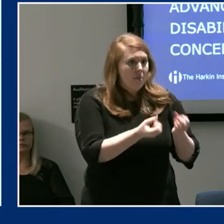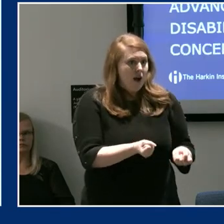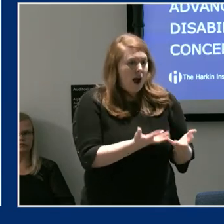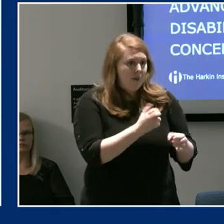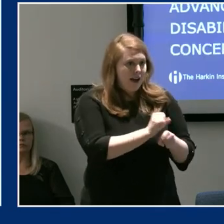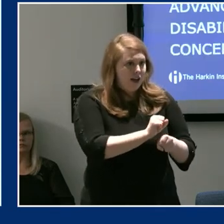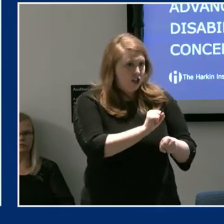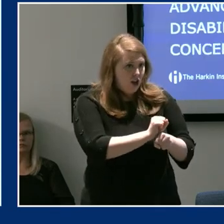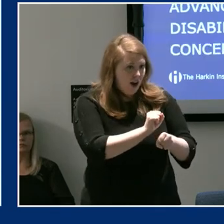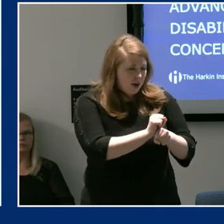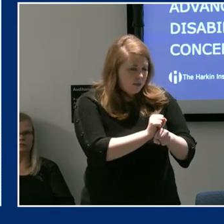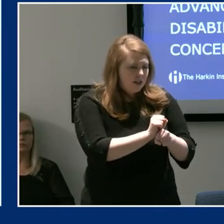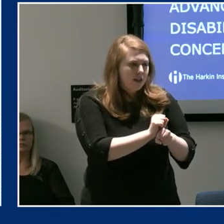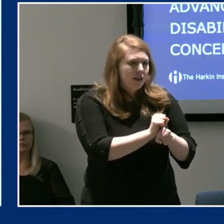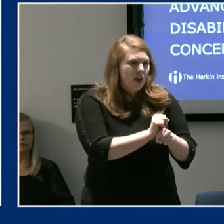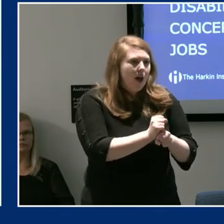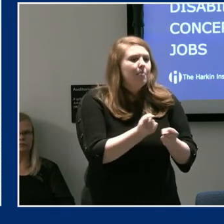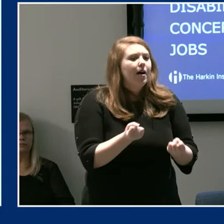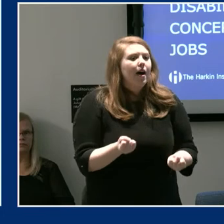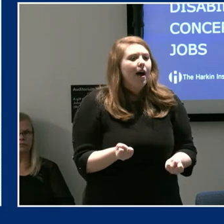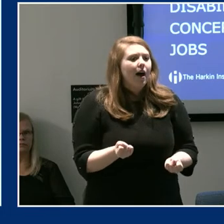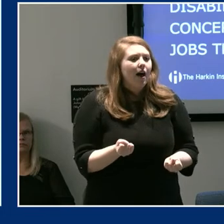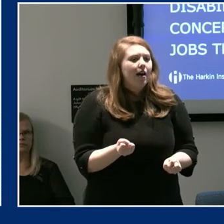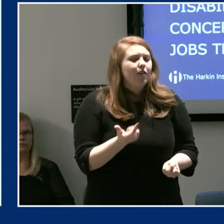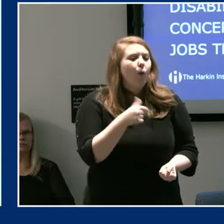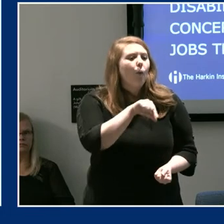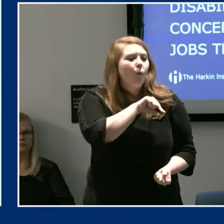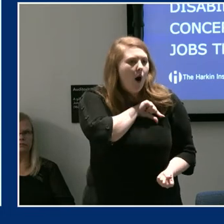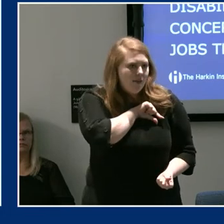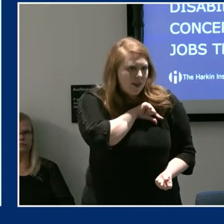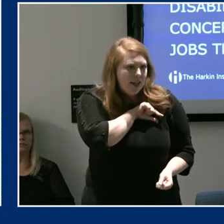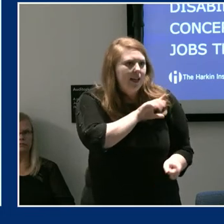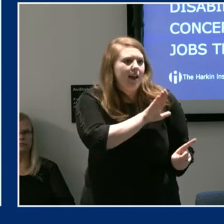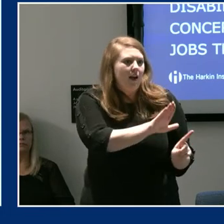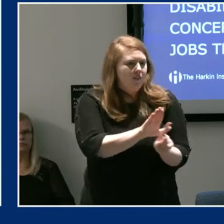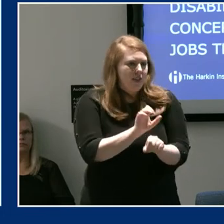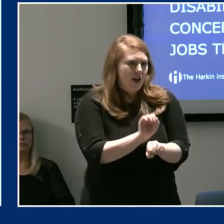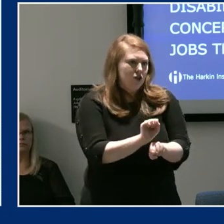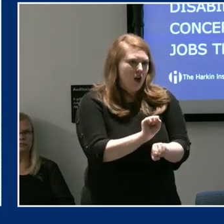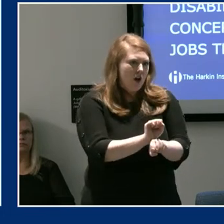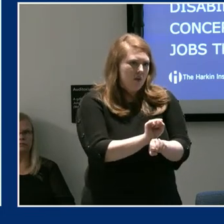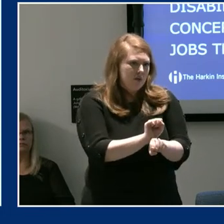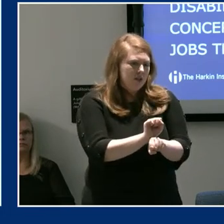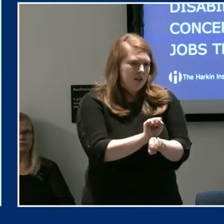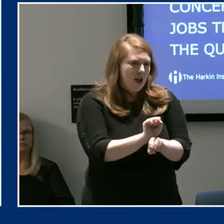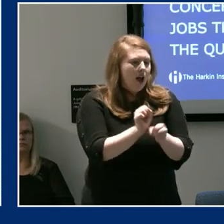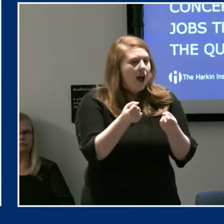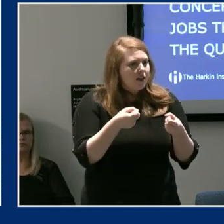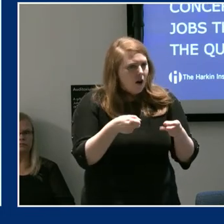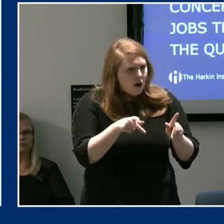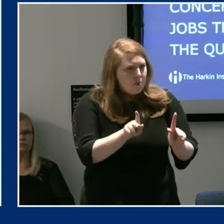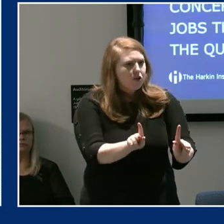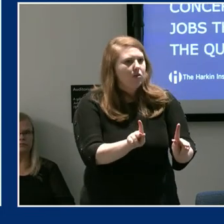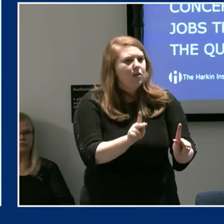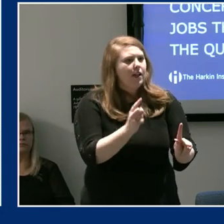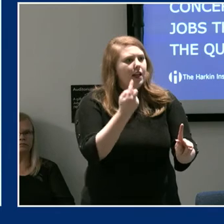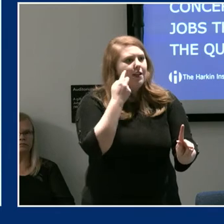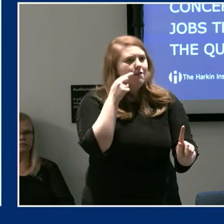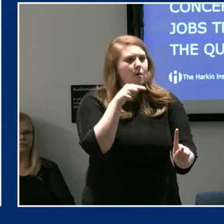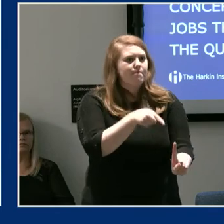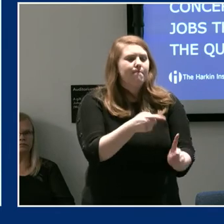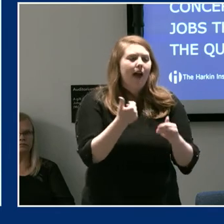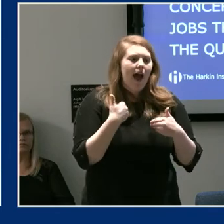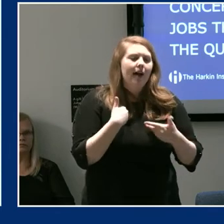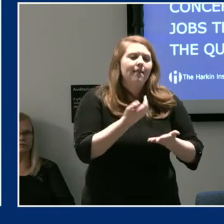with disabilities hold, but also the quality of those jobs and the opportunities to have